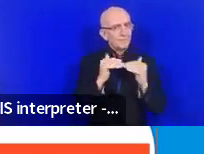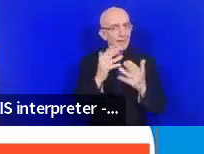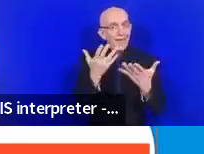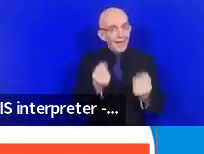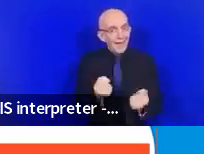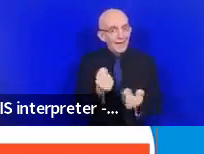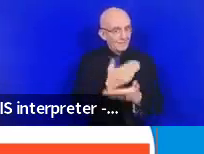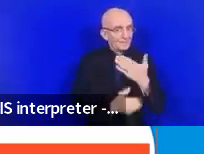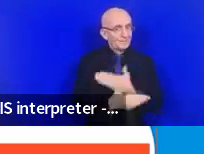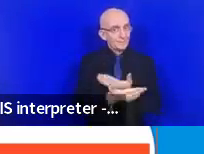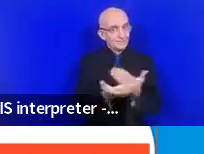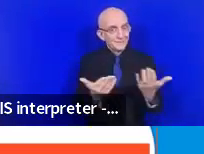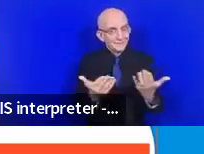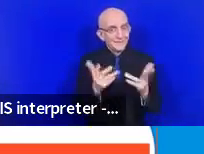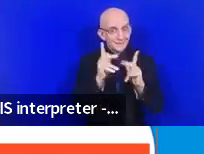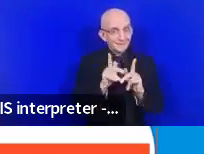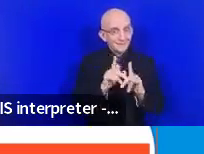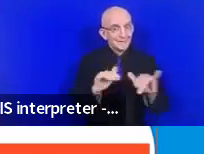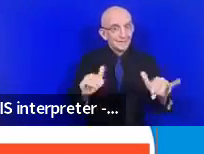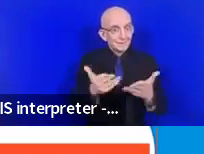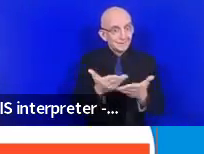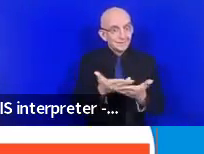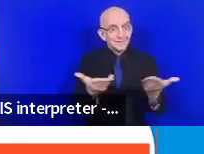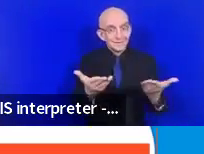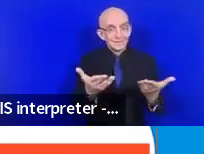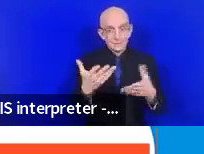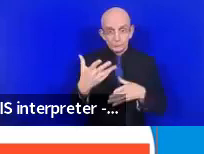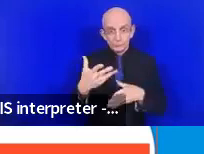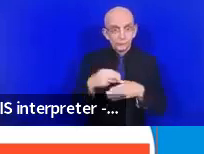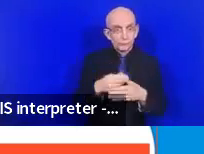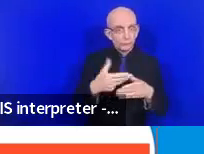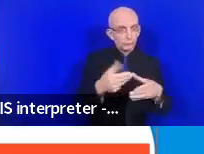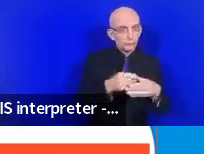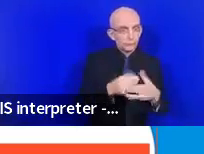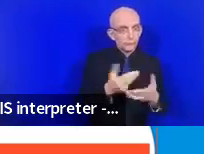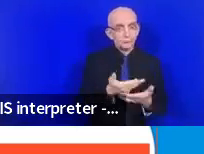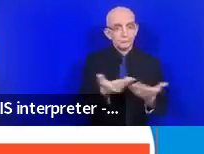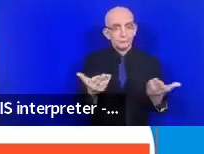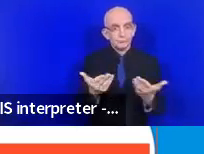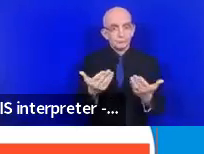equality. Thank you. I'll give the floor to Christina. Thank you.